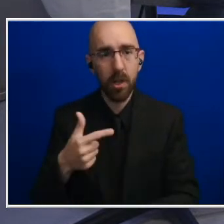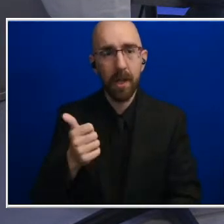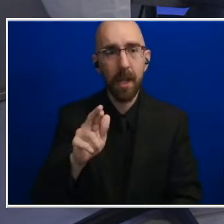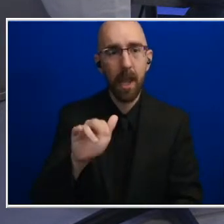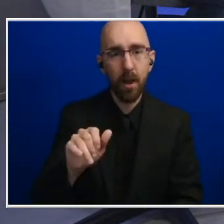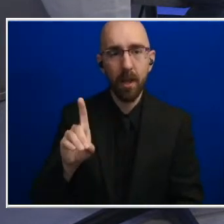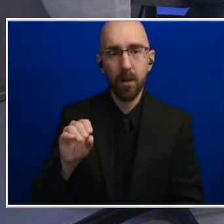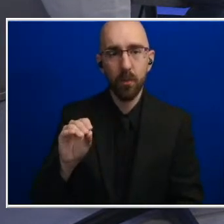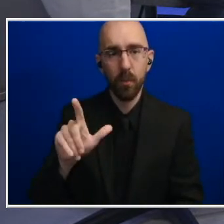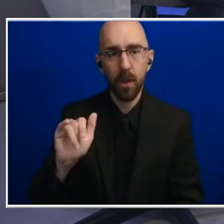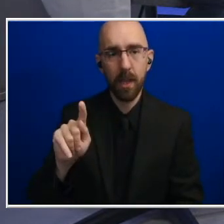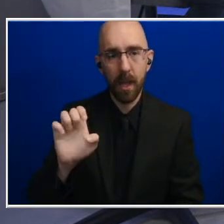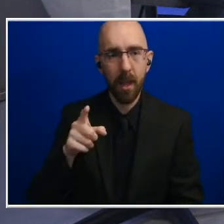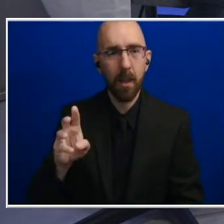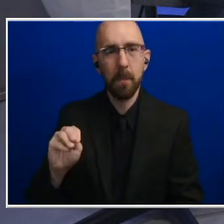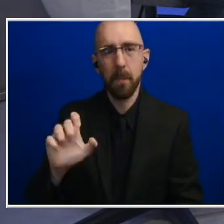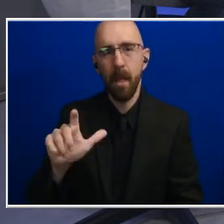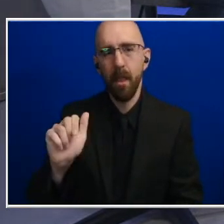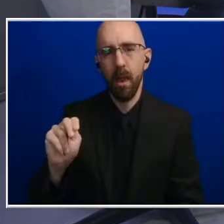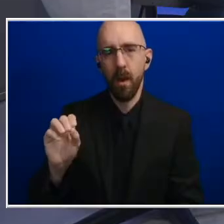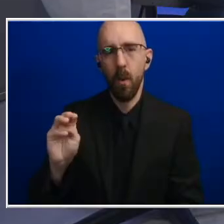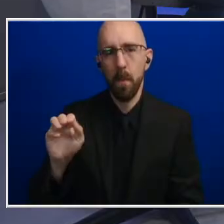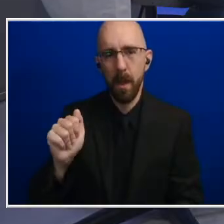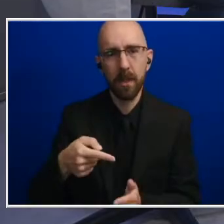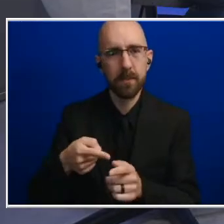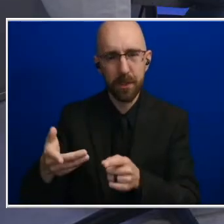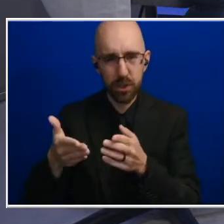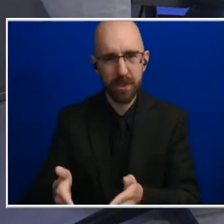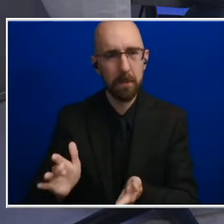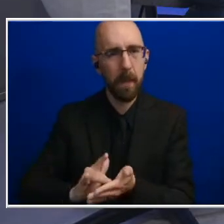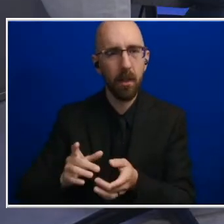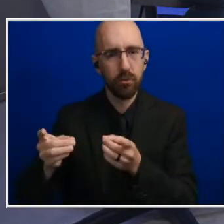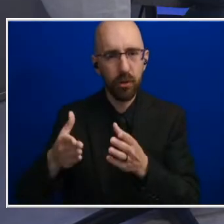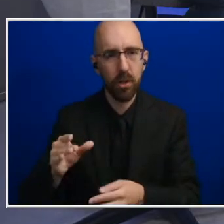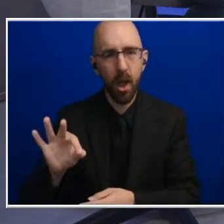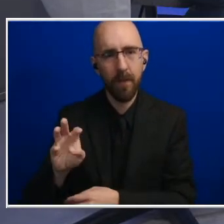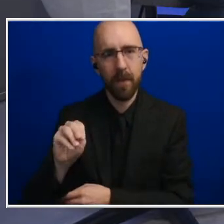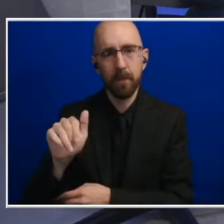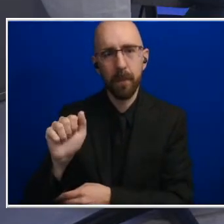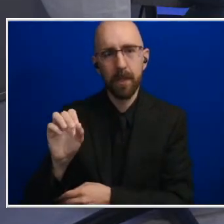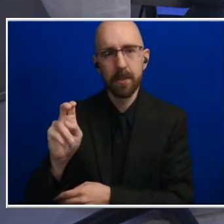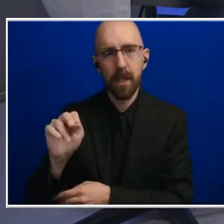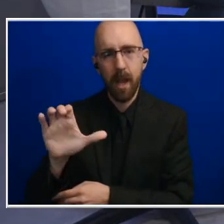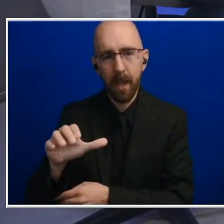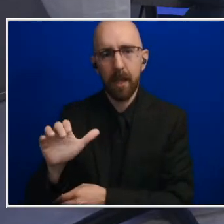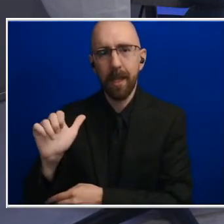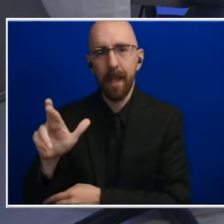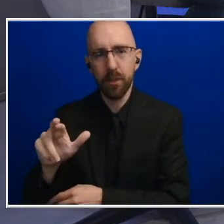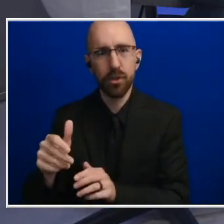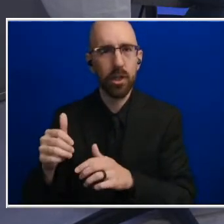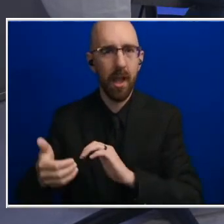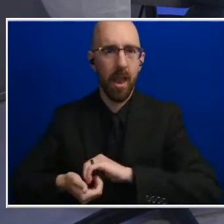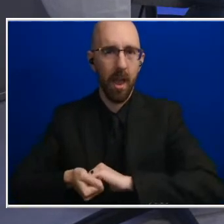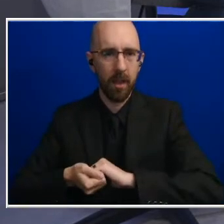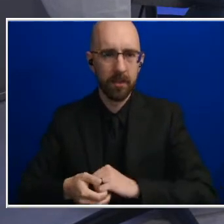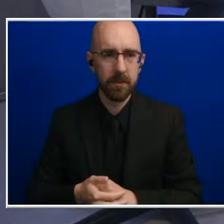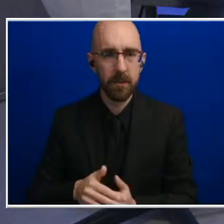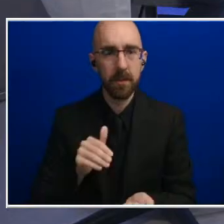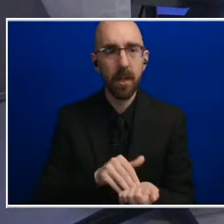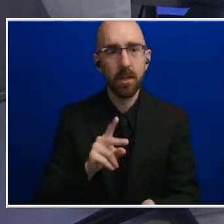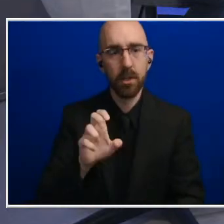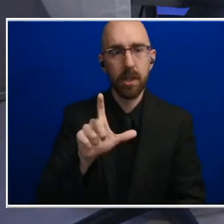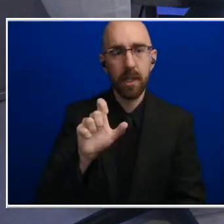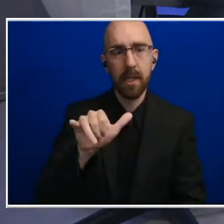at the University of Kansas Cancer Center and medical director of the Masonic Cancer Alliance. Dr. Kelsey Larson is a breast